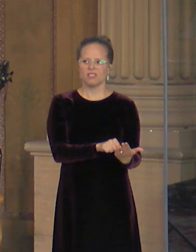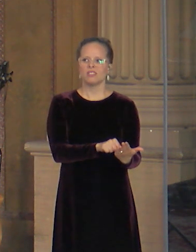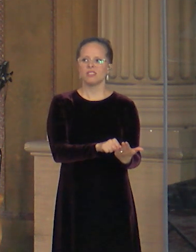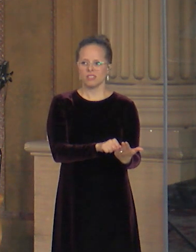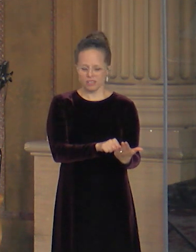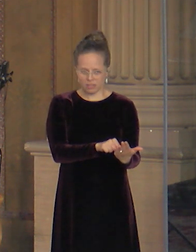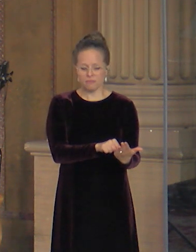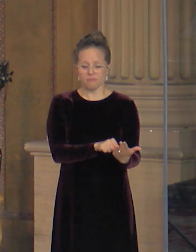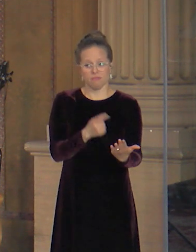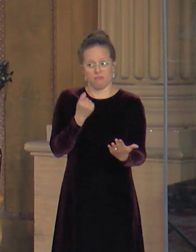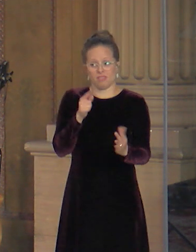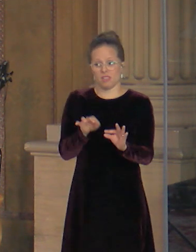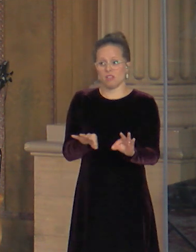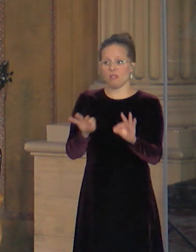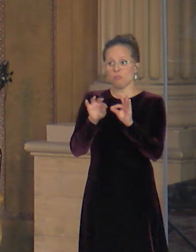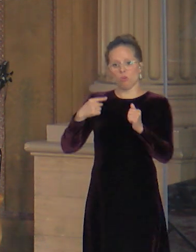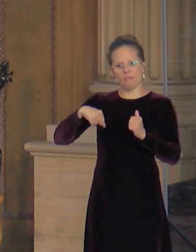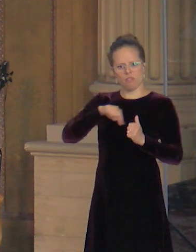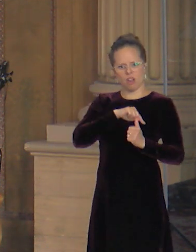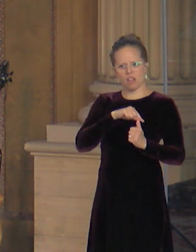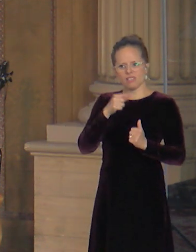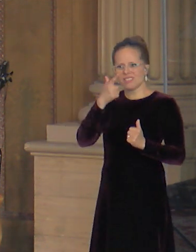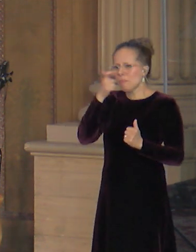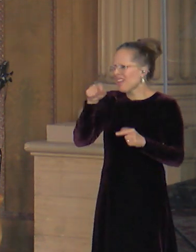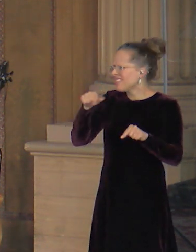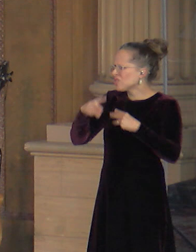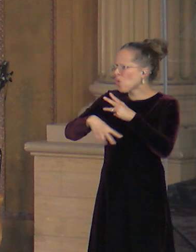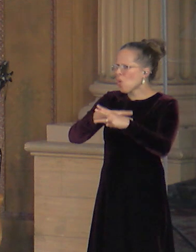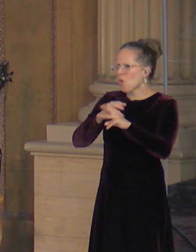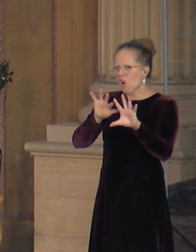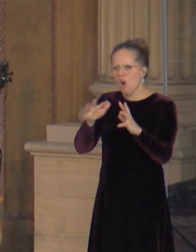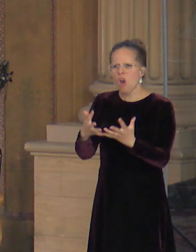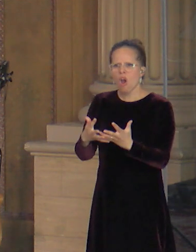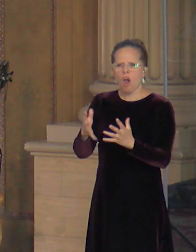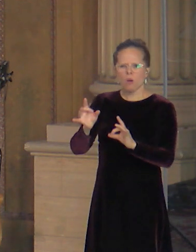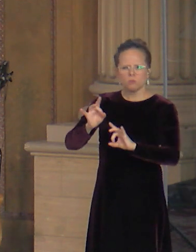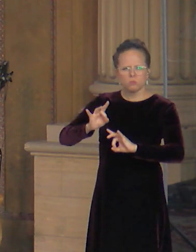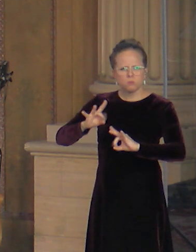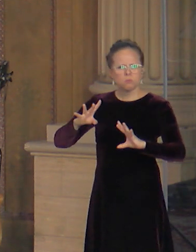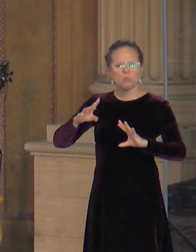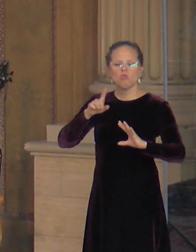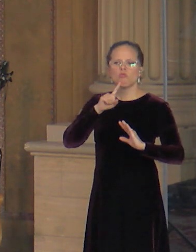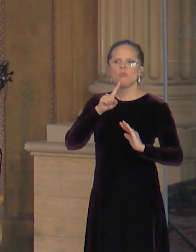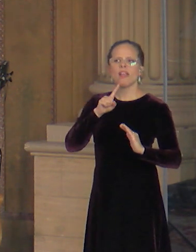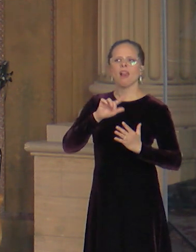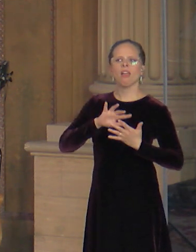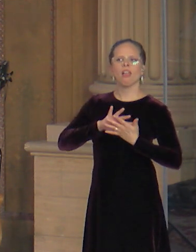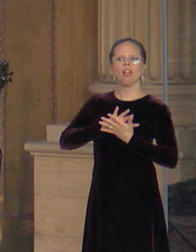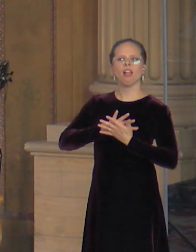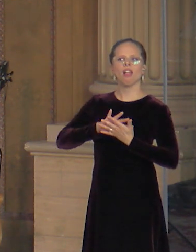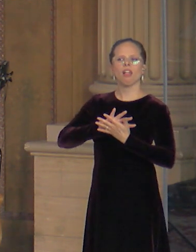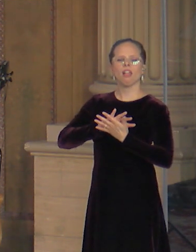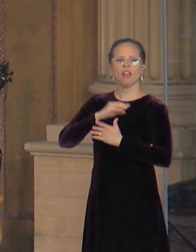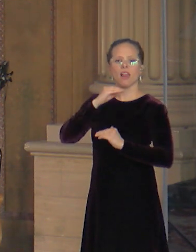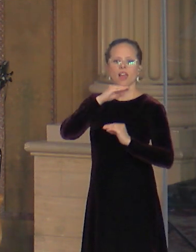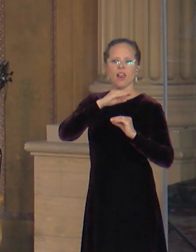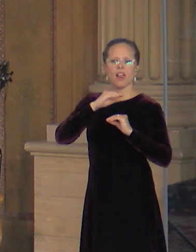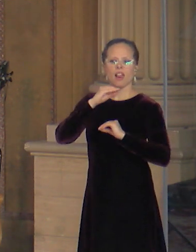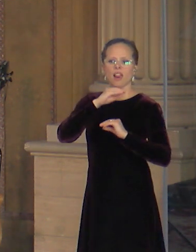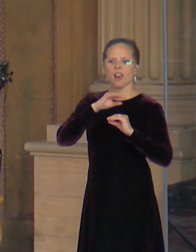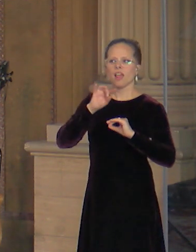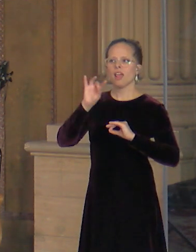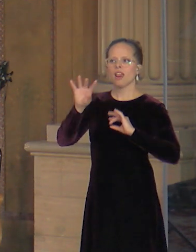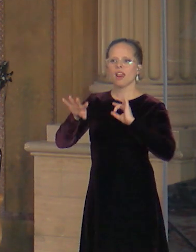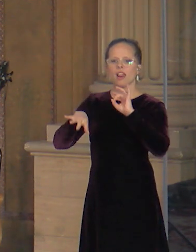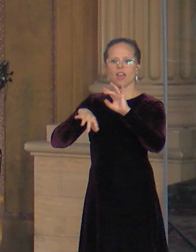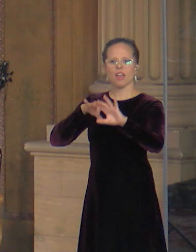this is important for us to follow because we live in a world with so many subtle lies may our appetites and desires lie to us all the